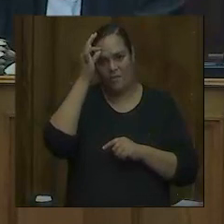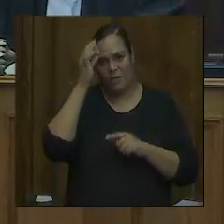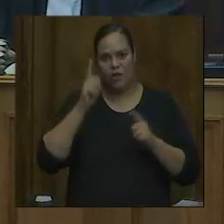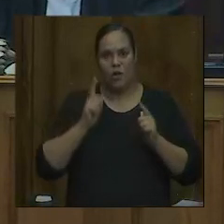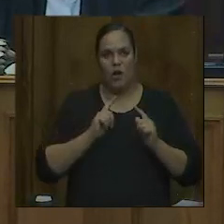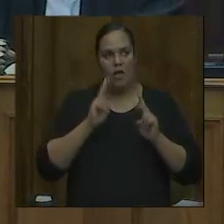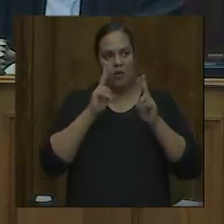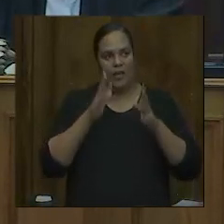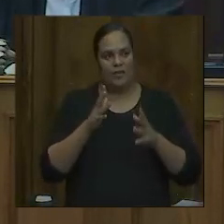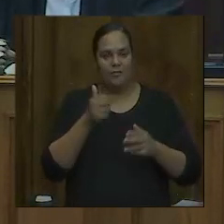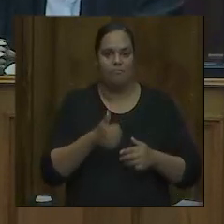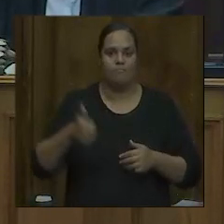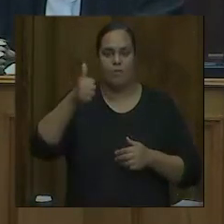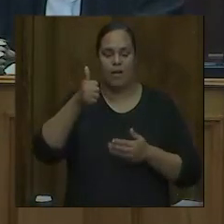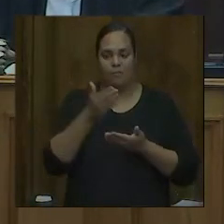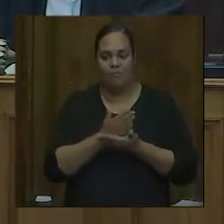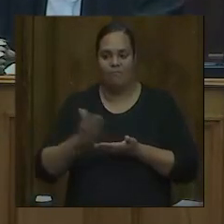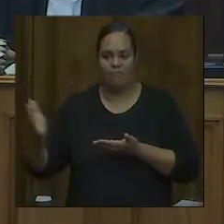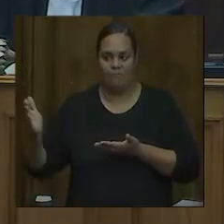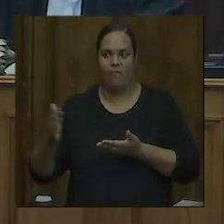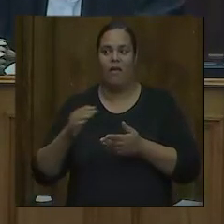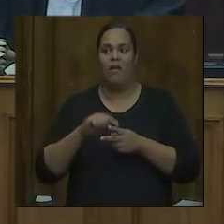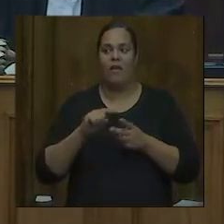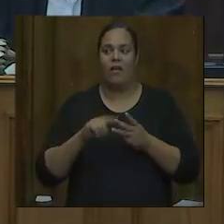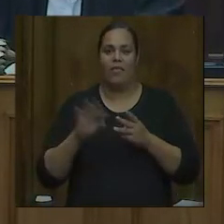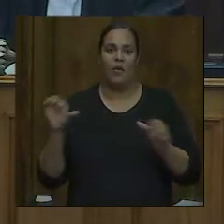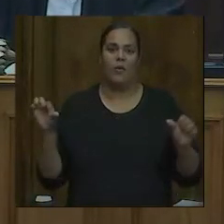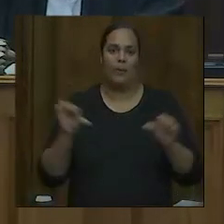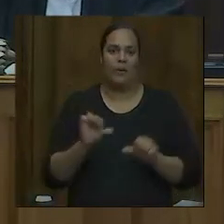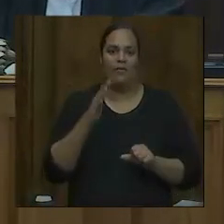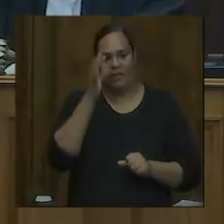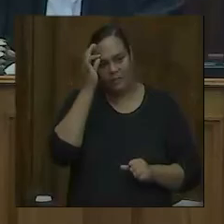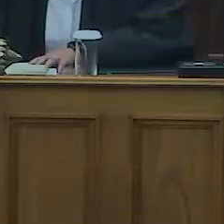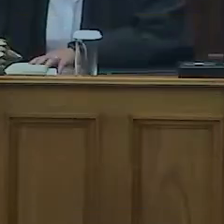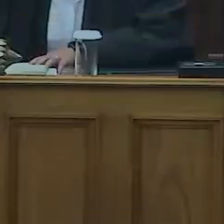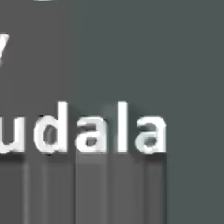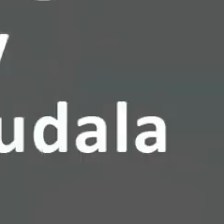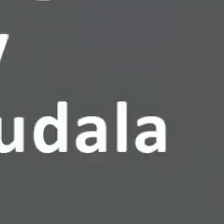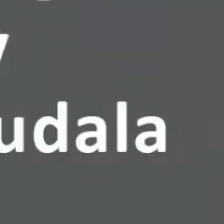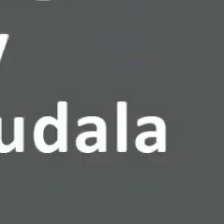guests and officials to exit, and we'll resume in 5 minutes. Thank you.